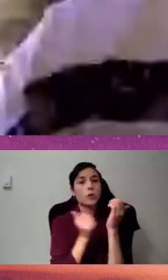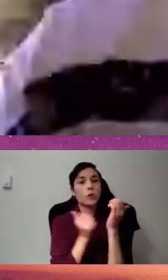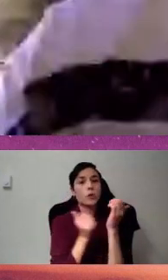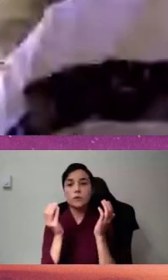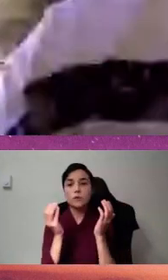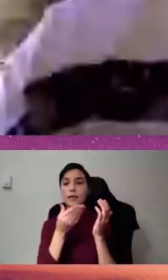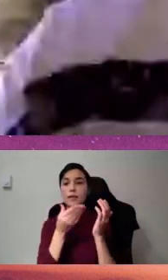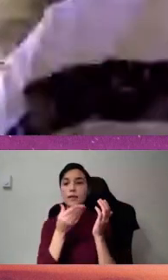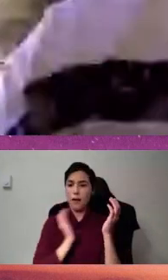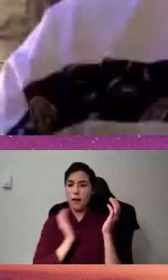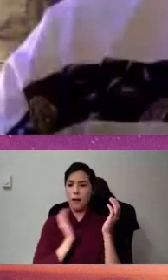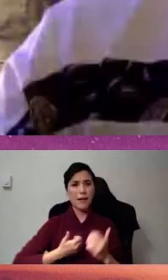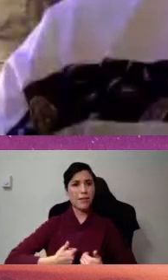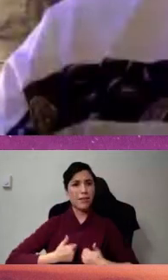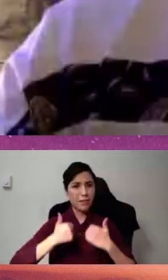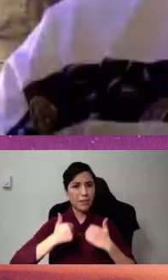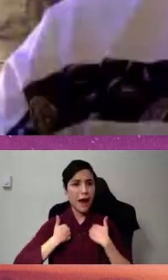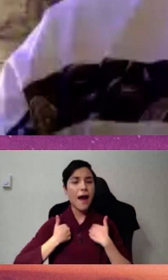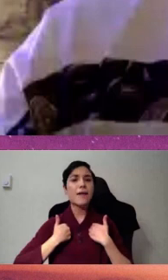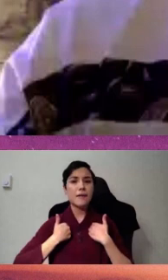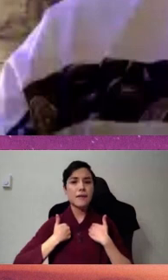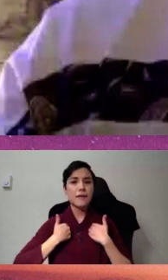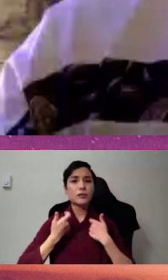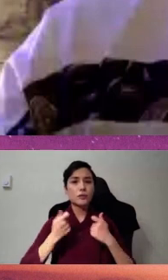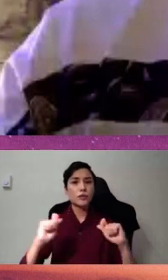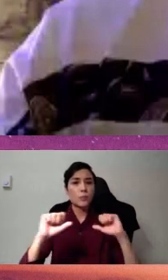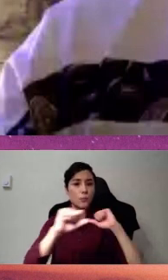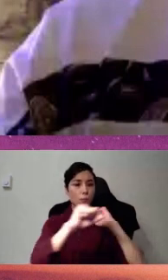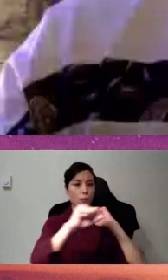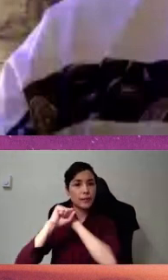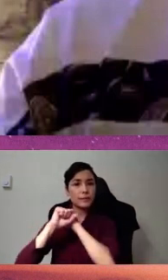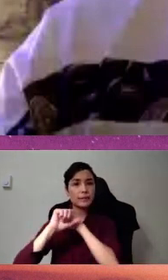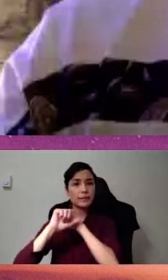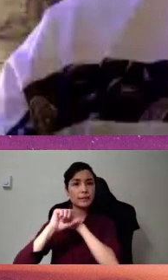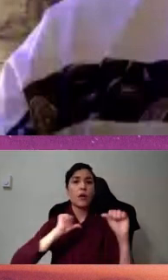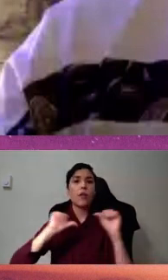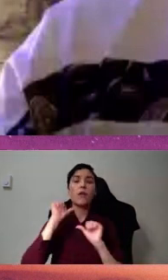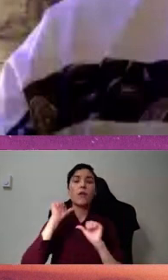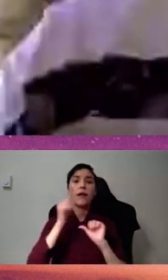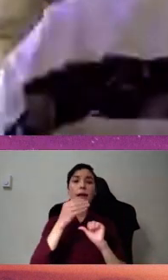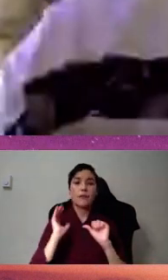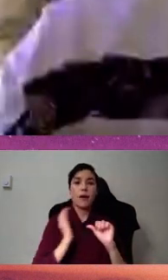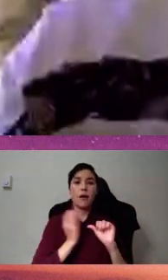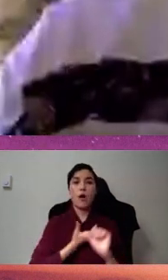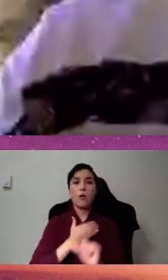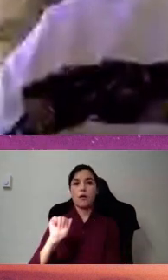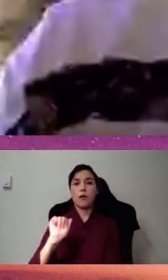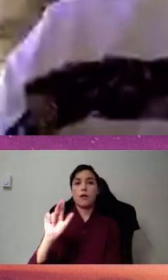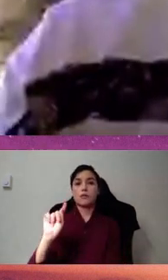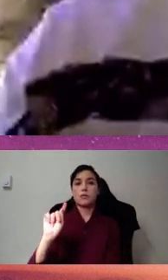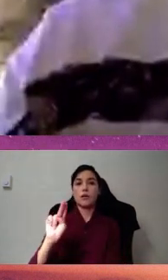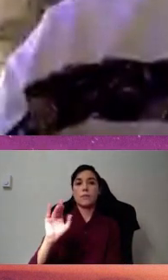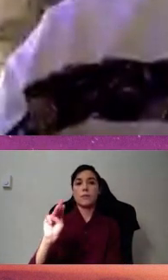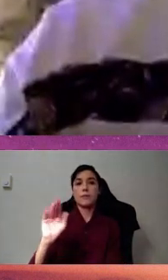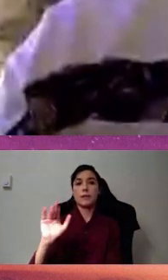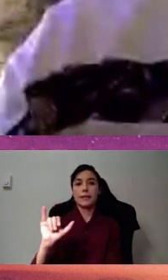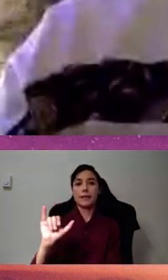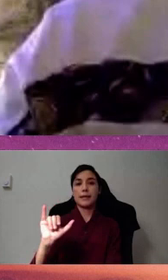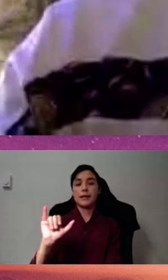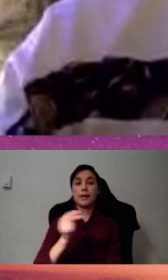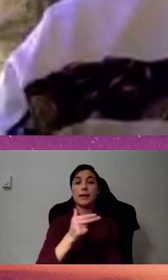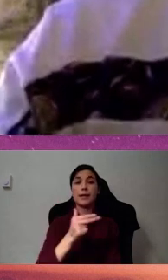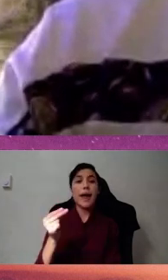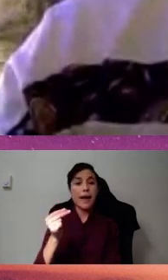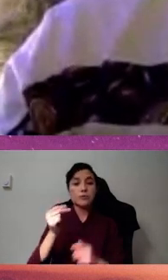as youth on this, and to protect one another, and to keep each other fed, fed